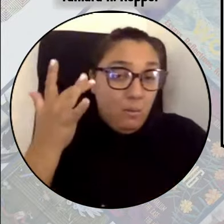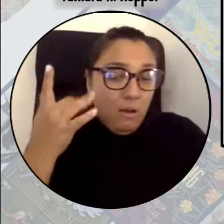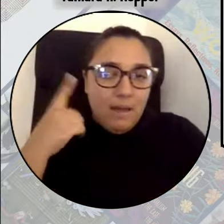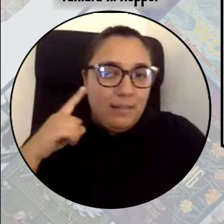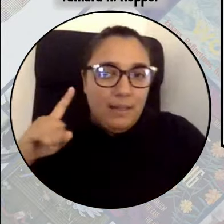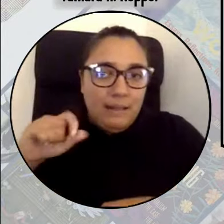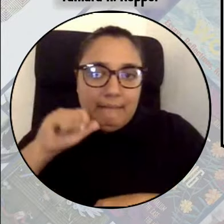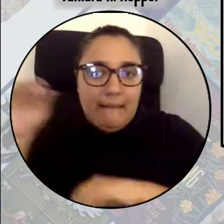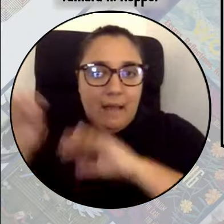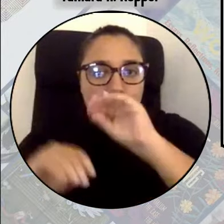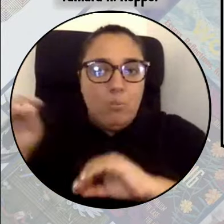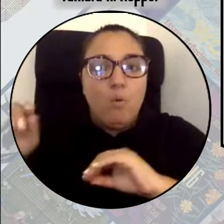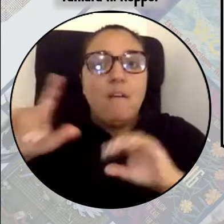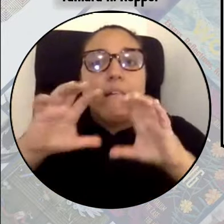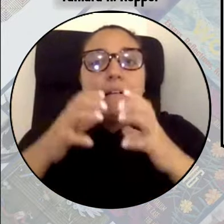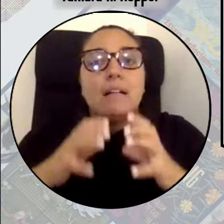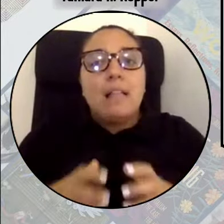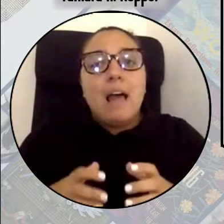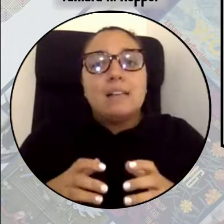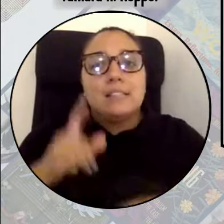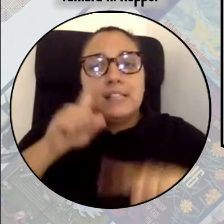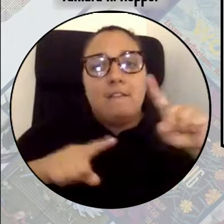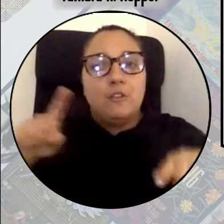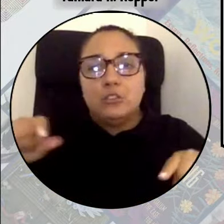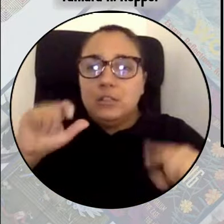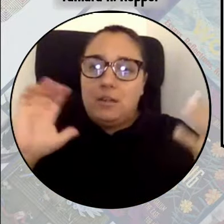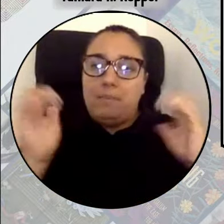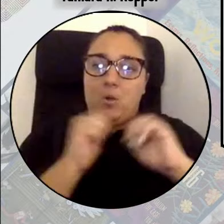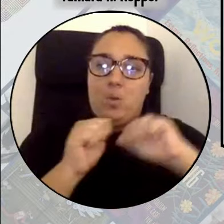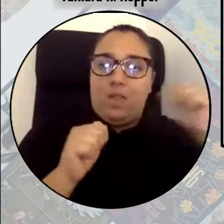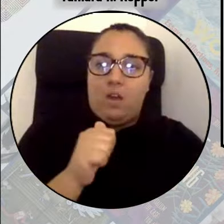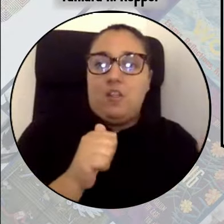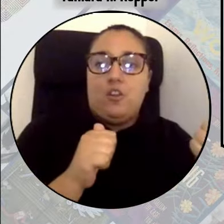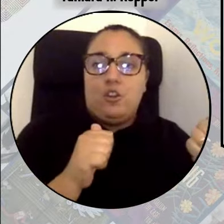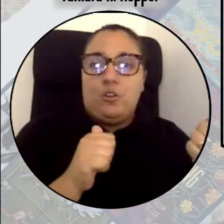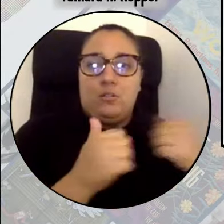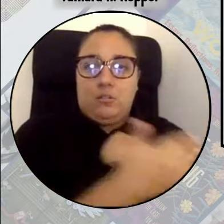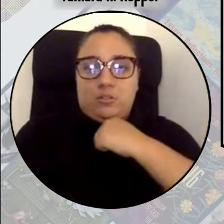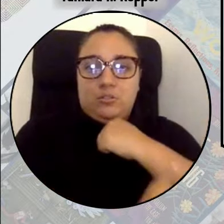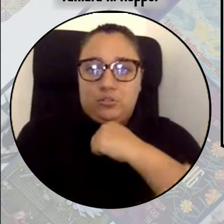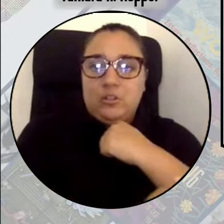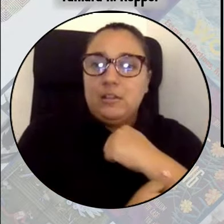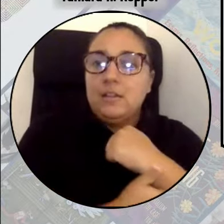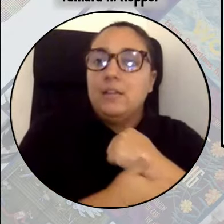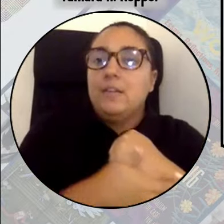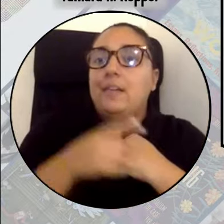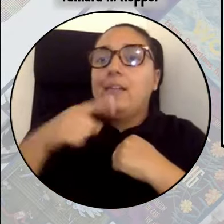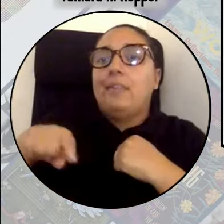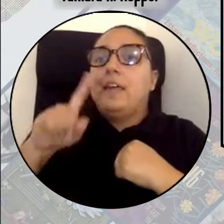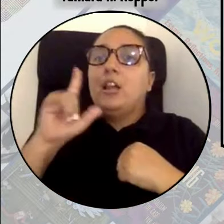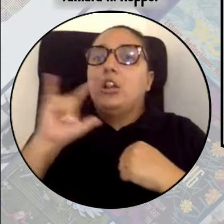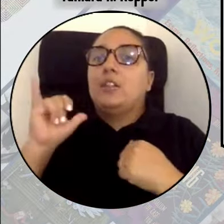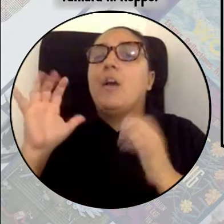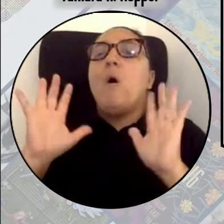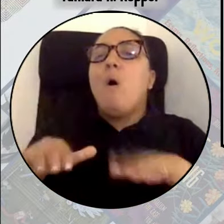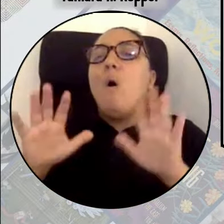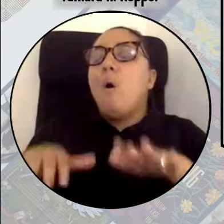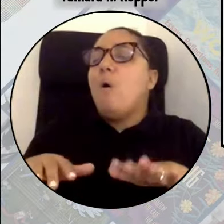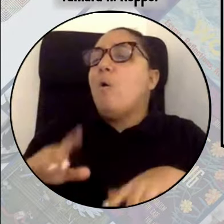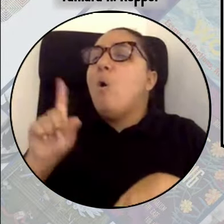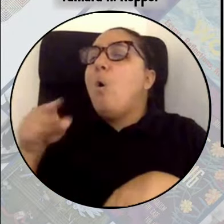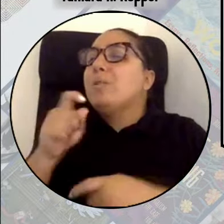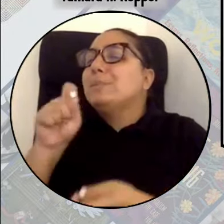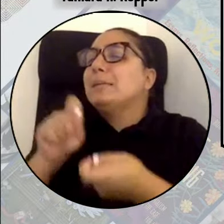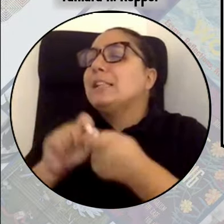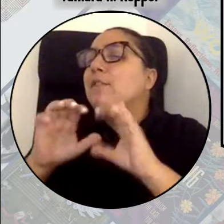as other nationalities, right? It's kind of almost like we only want certain ones from your country, right? And also you're only getting this visa because